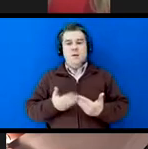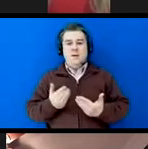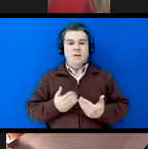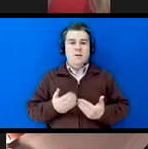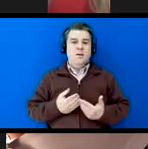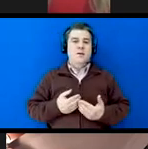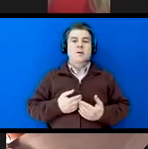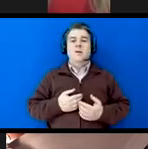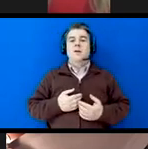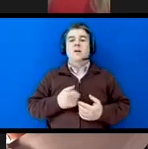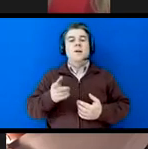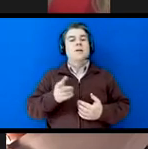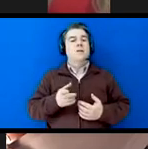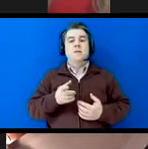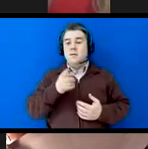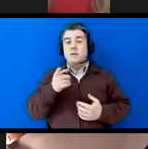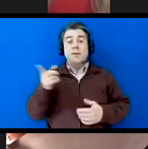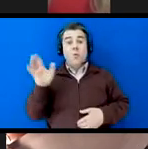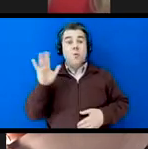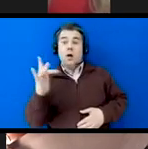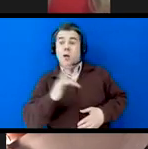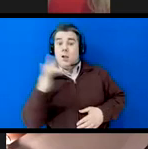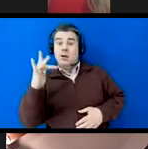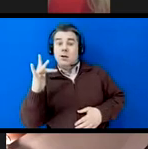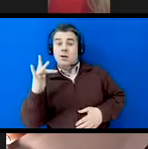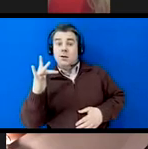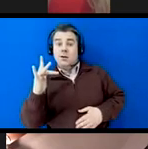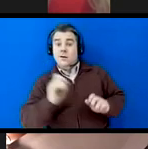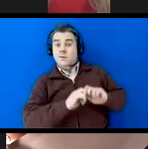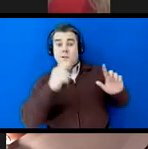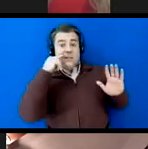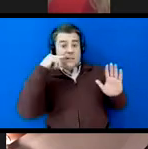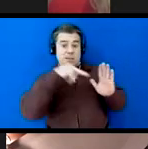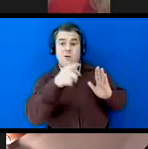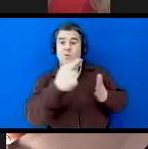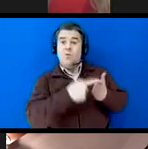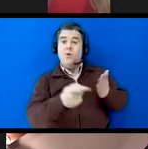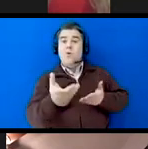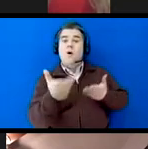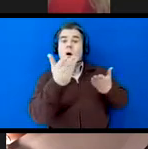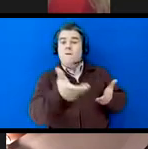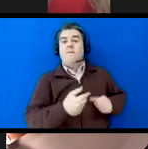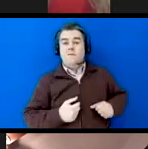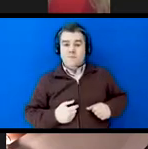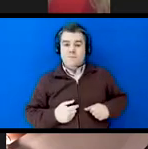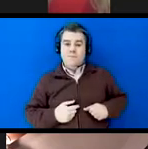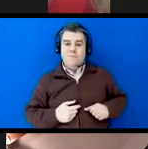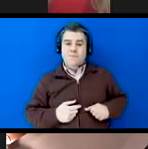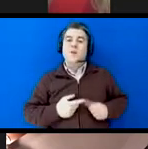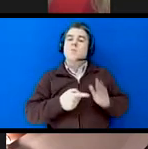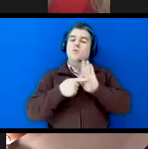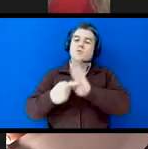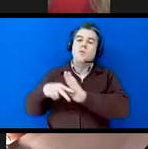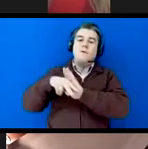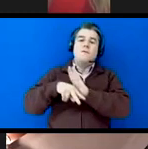will just click on this link to take a look at what you have to offer. And what it's going to show is a video about